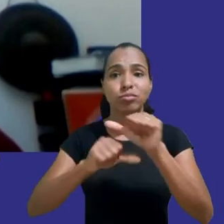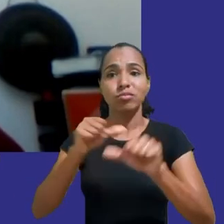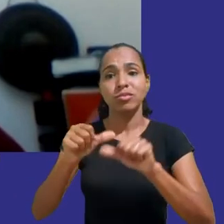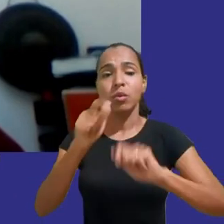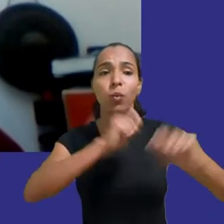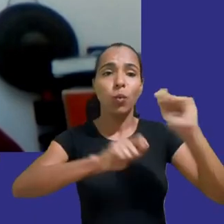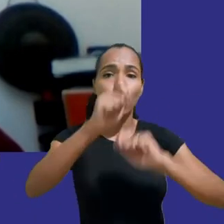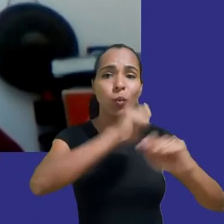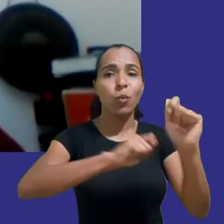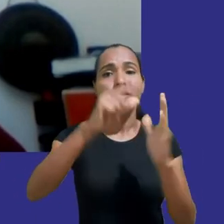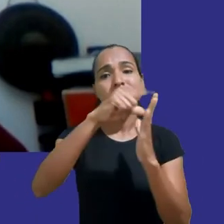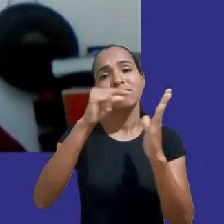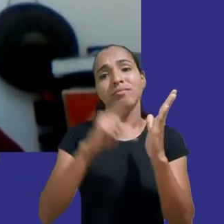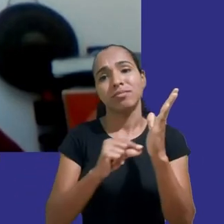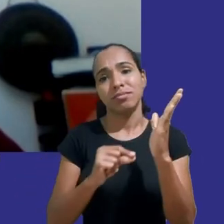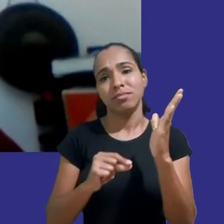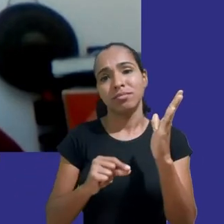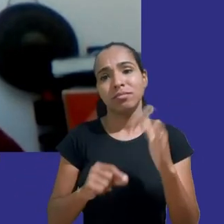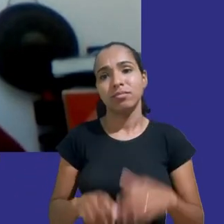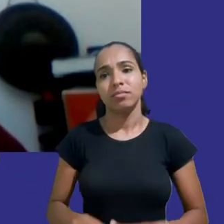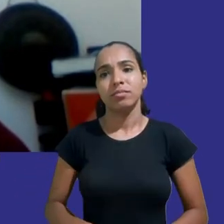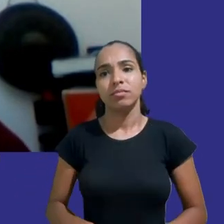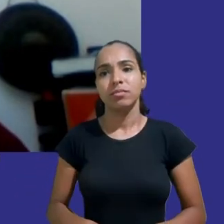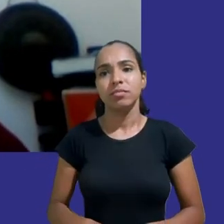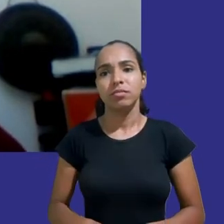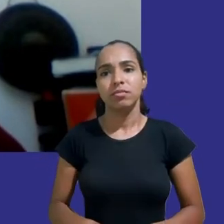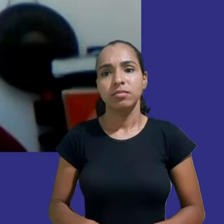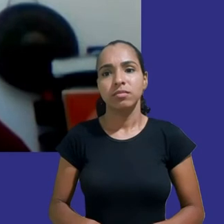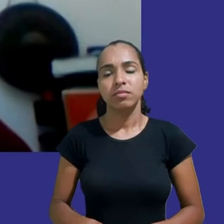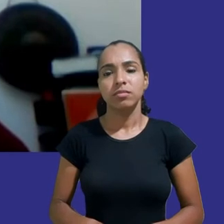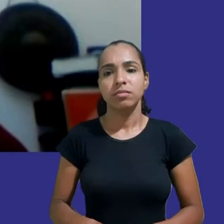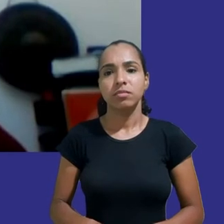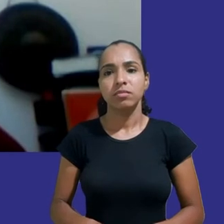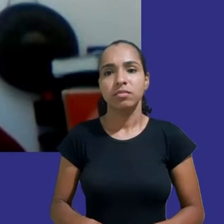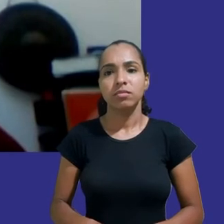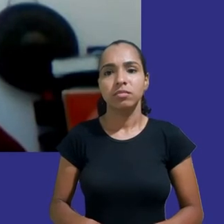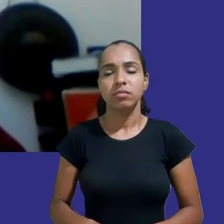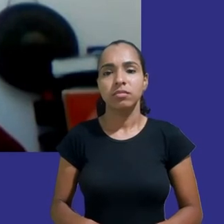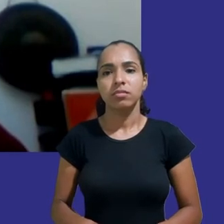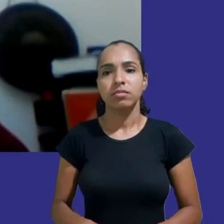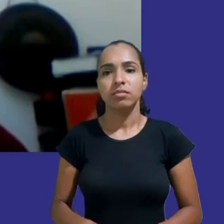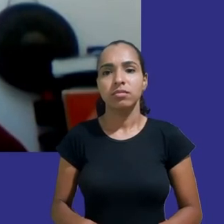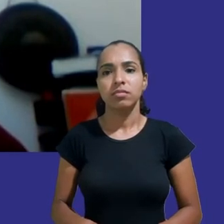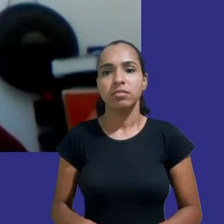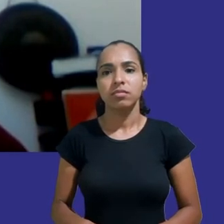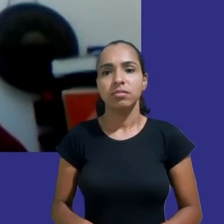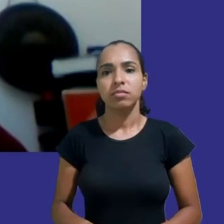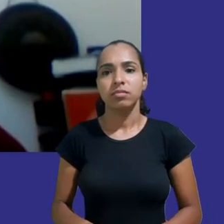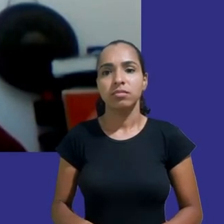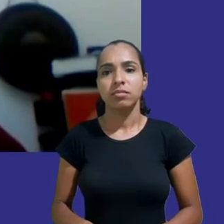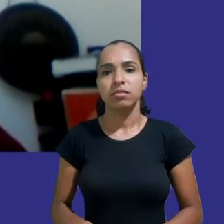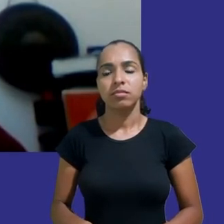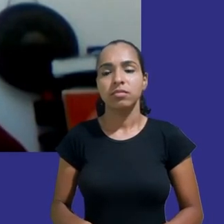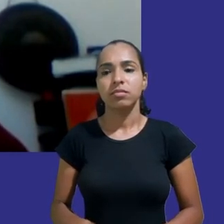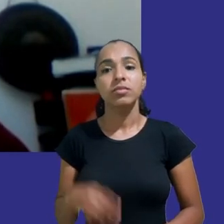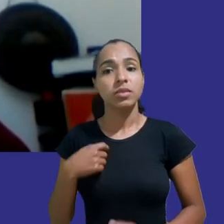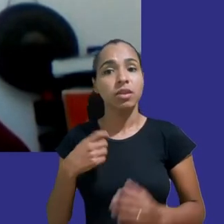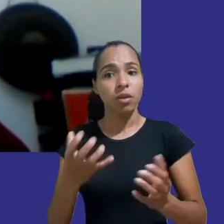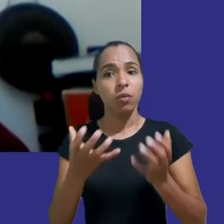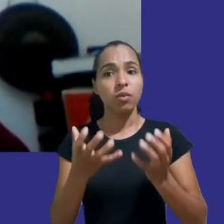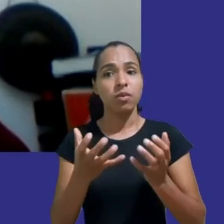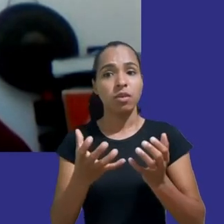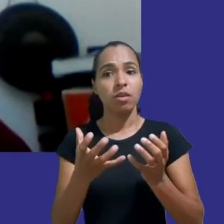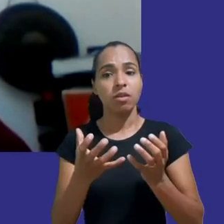I'm hoping for my case is actually that we will have a much clearer definition and